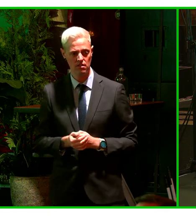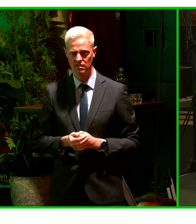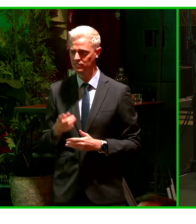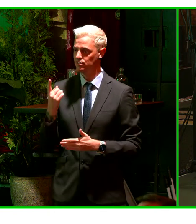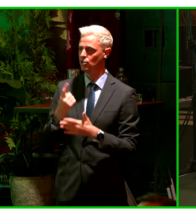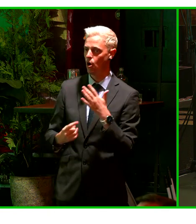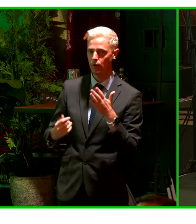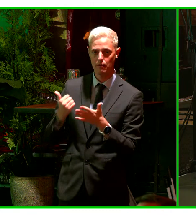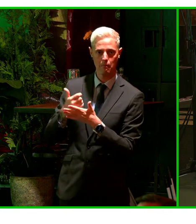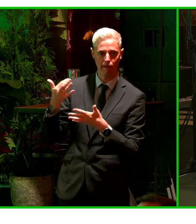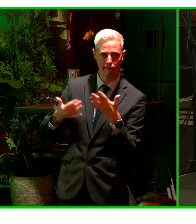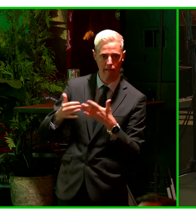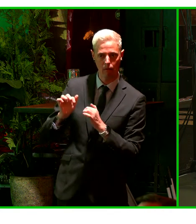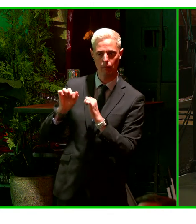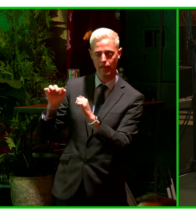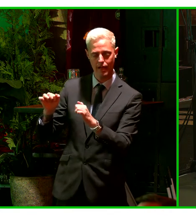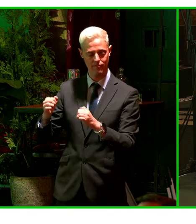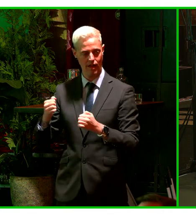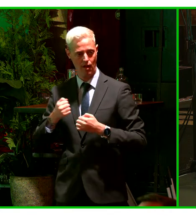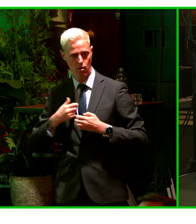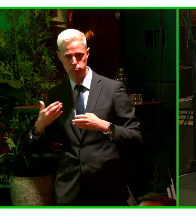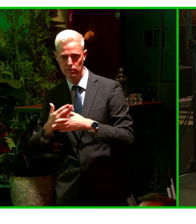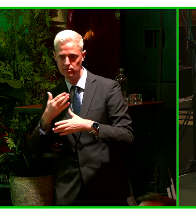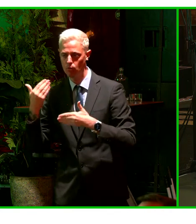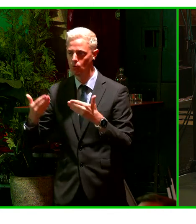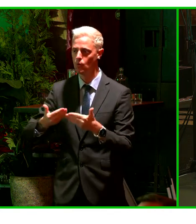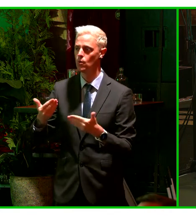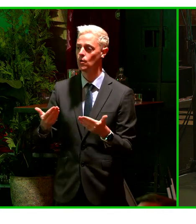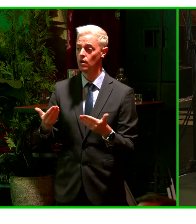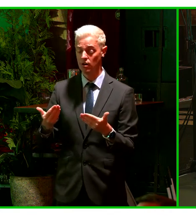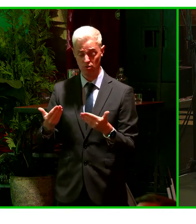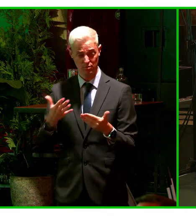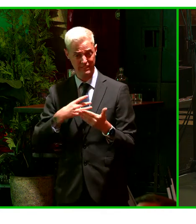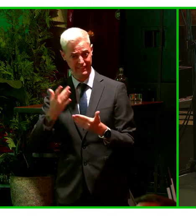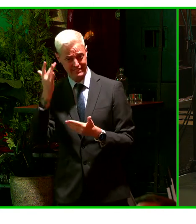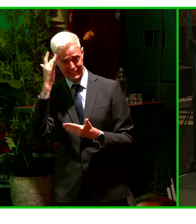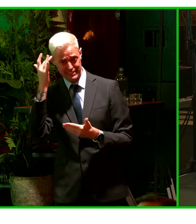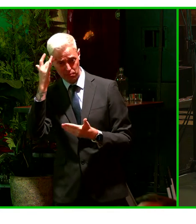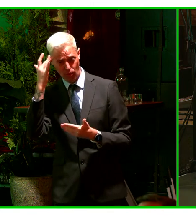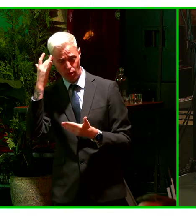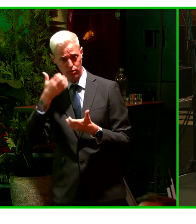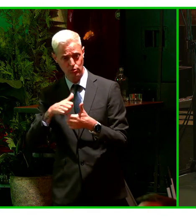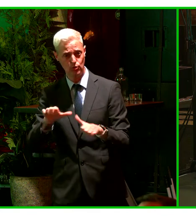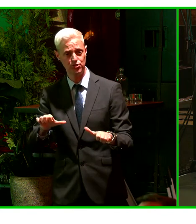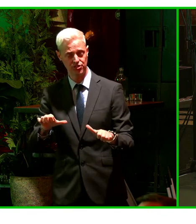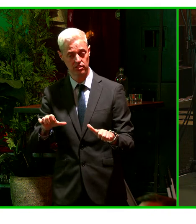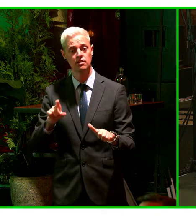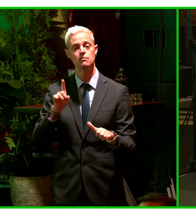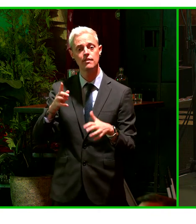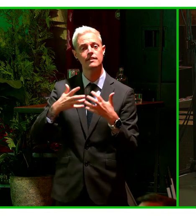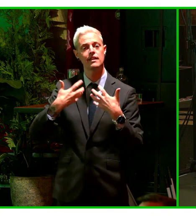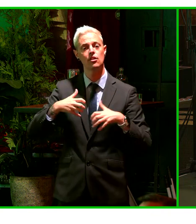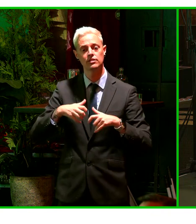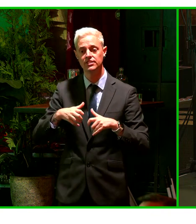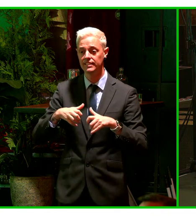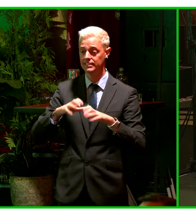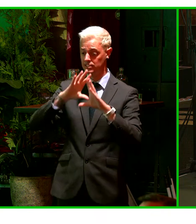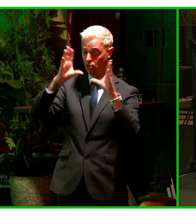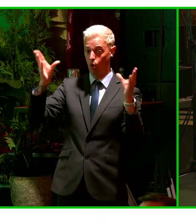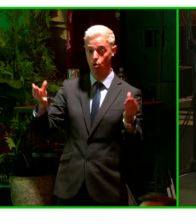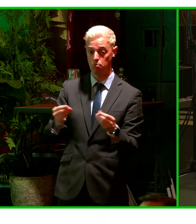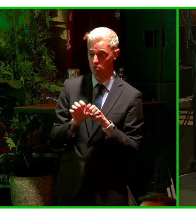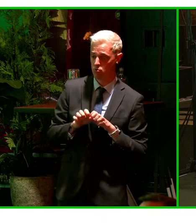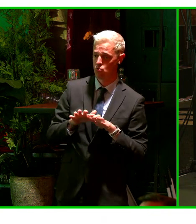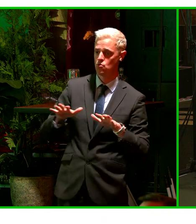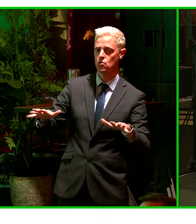of what we see in our countries. We come up with these sensible solutions, but how do you then get that technology taken up globally? And we're